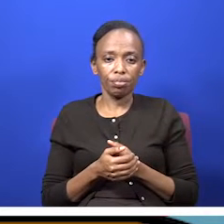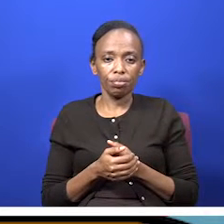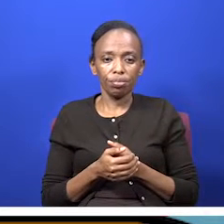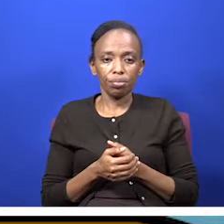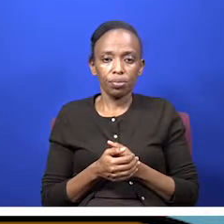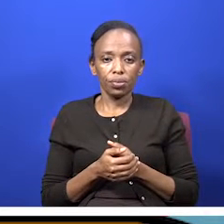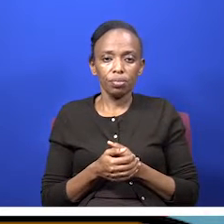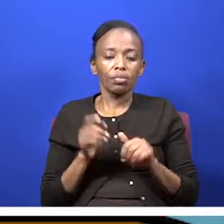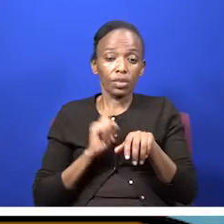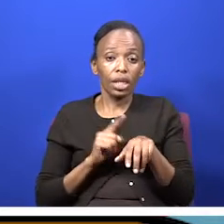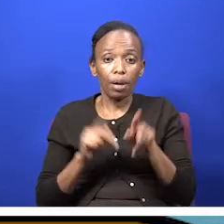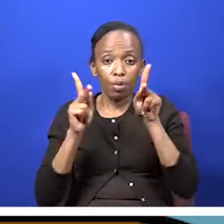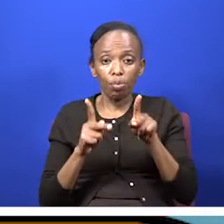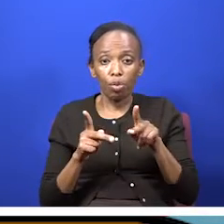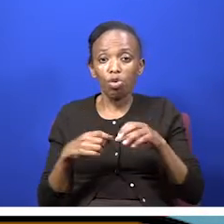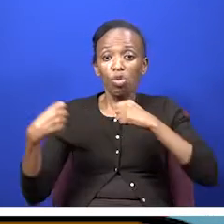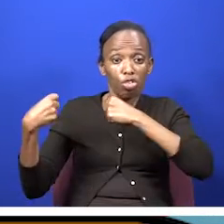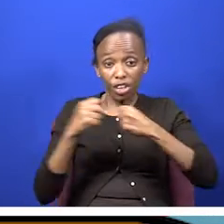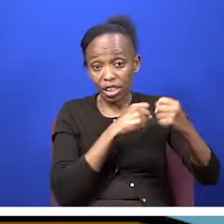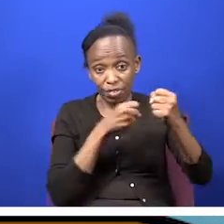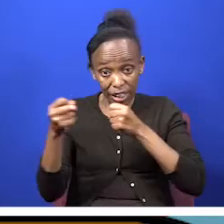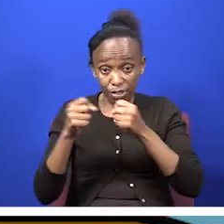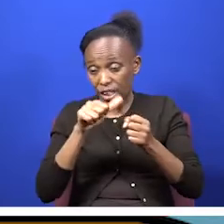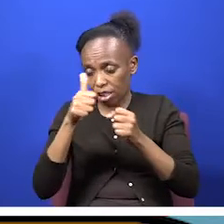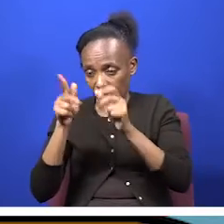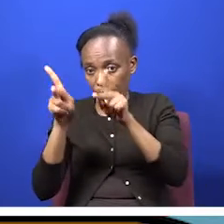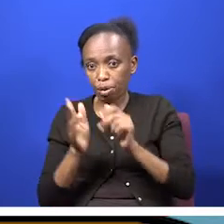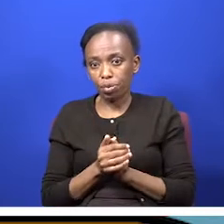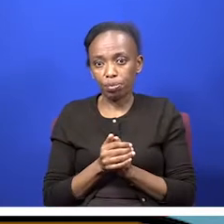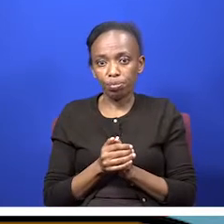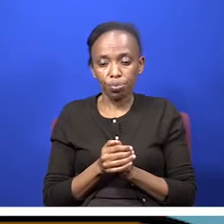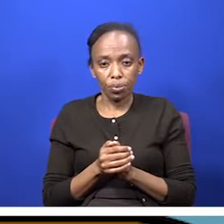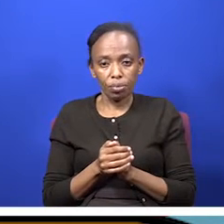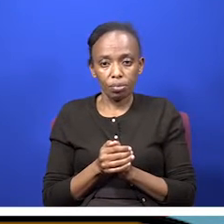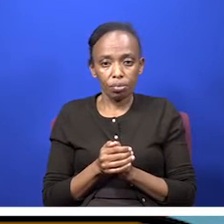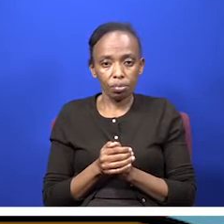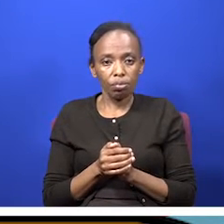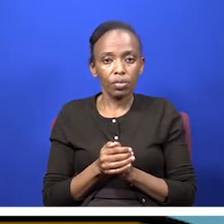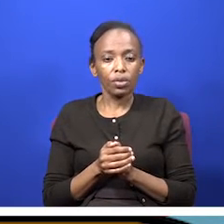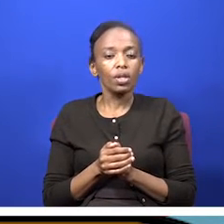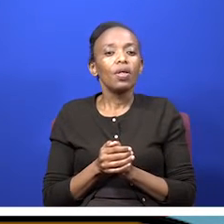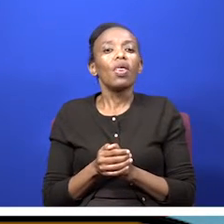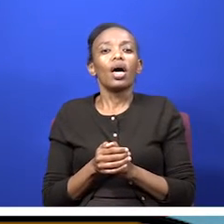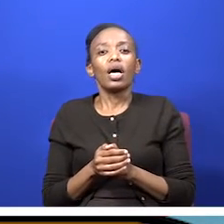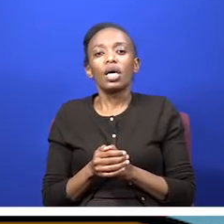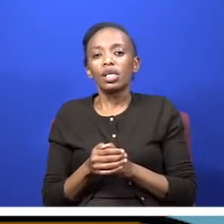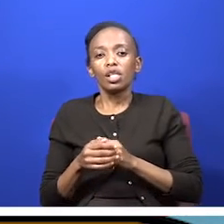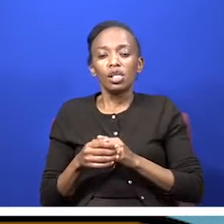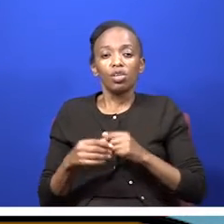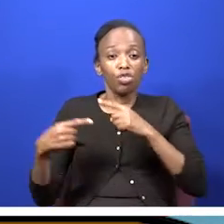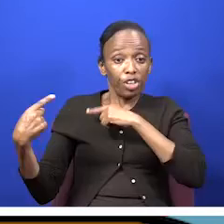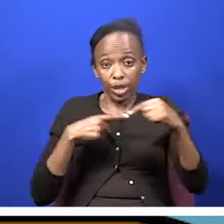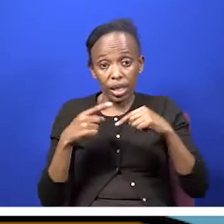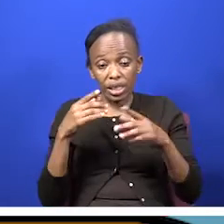stealing. Shirley, when people go and fight other people. Violence. Yeah. Violence,